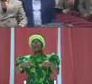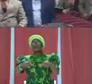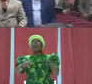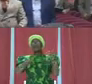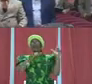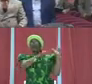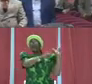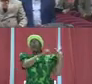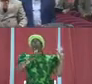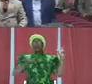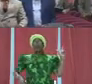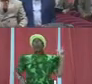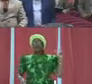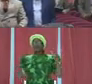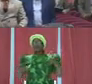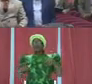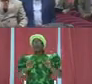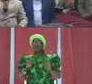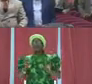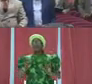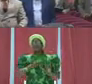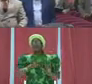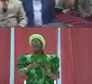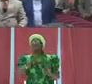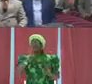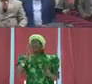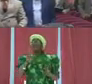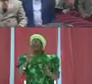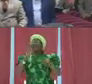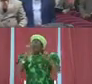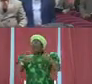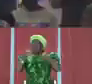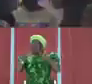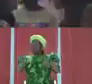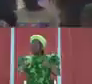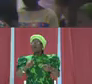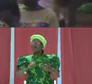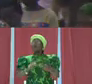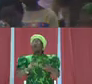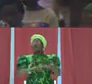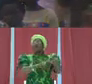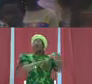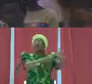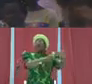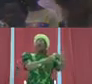Lord, let us be able to run the rest of our race with success.